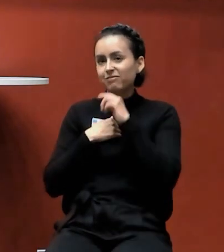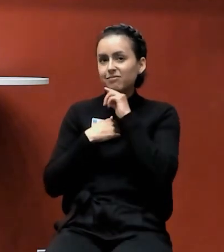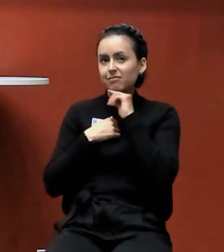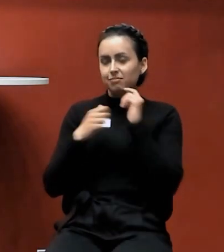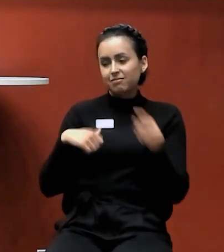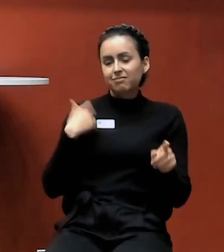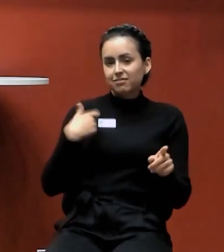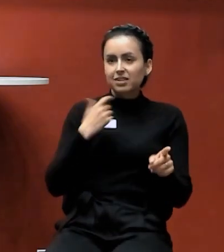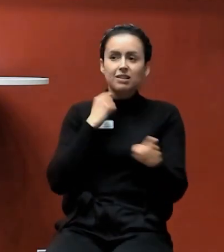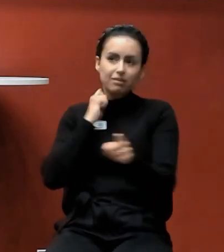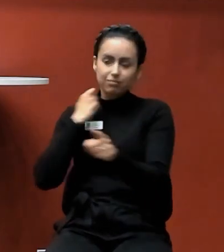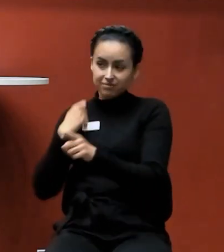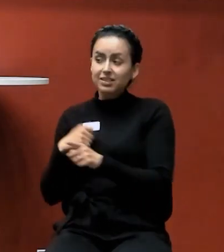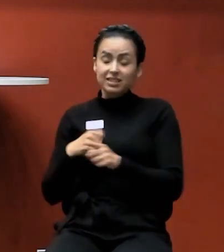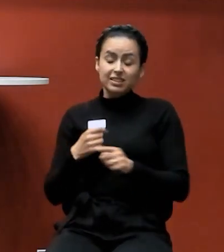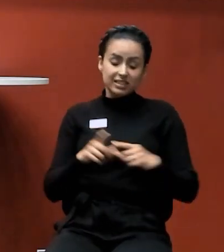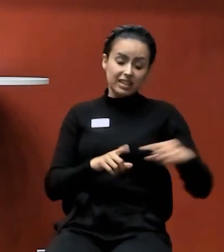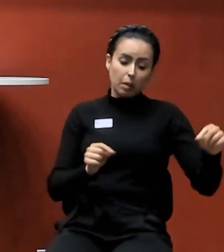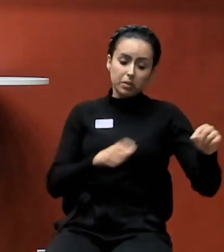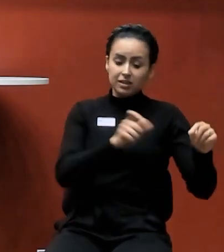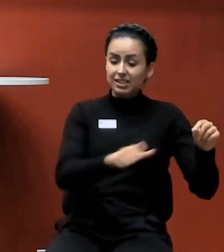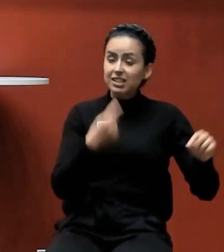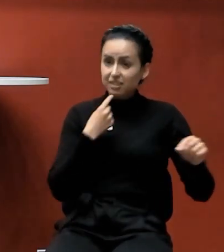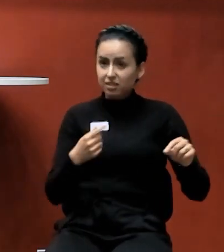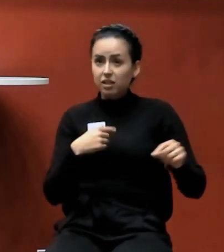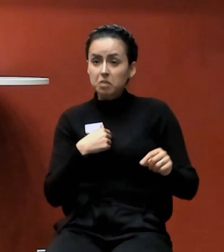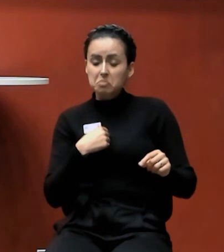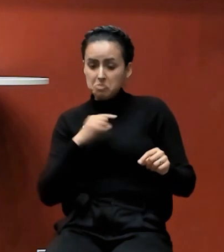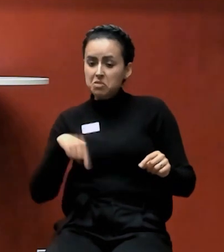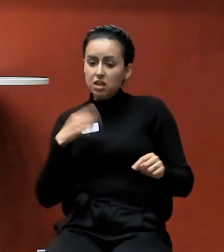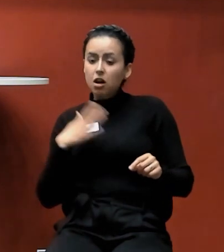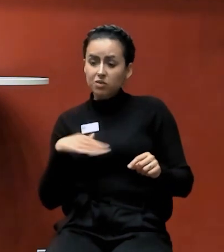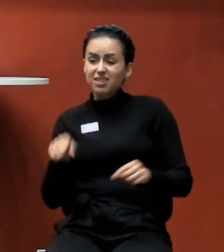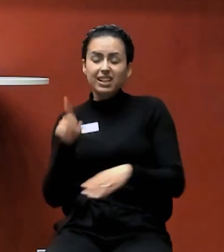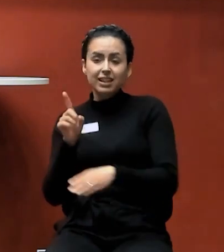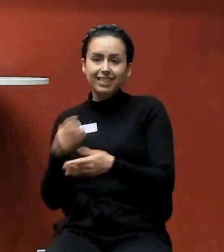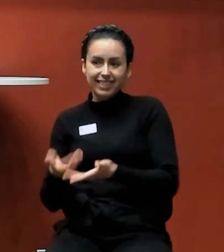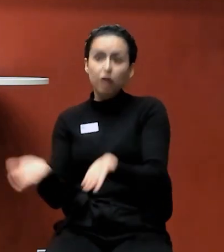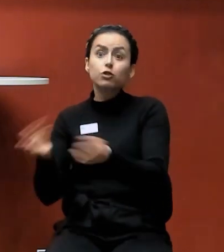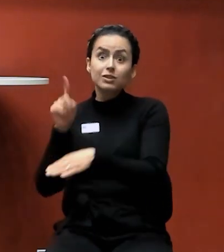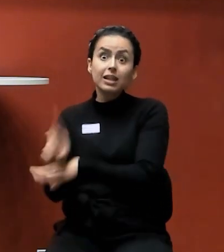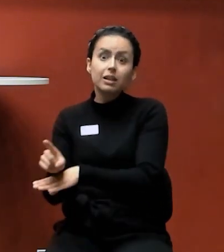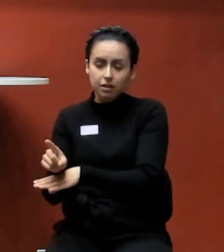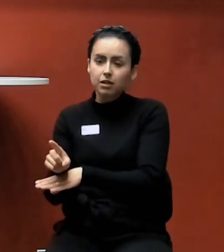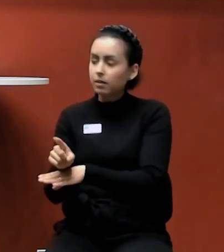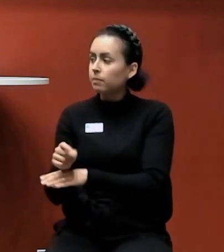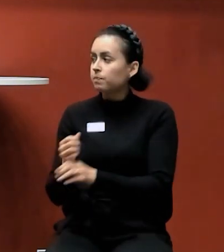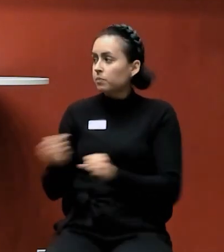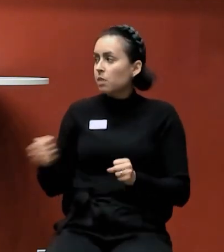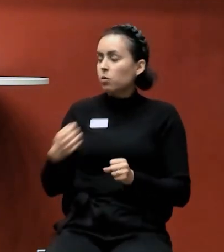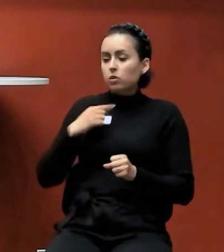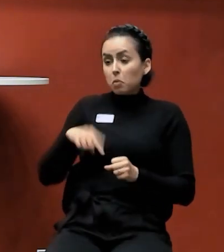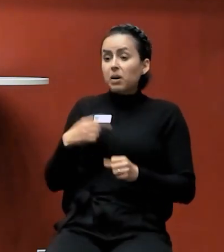saying, we'd like to book the piece. I hadn't even finished it, yeah. But because we'd gone out there and we'd